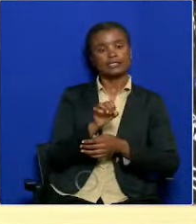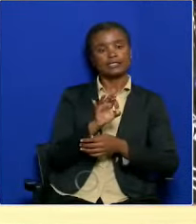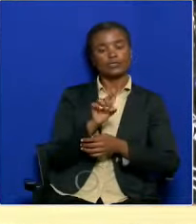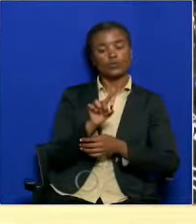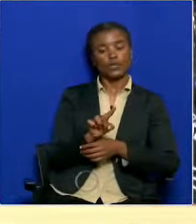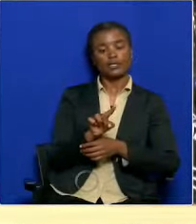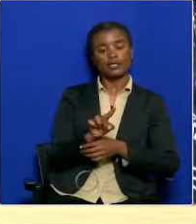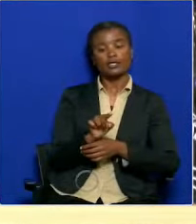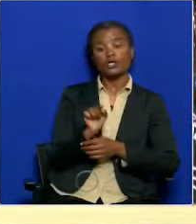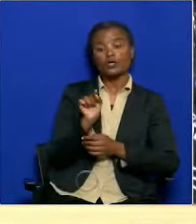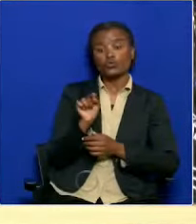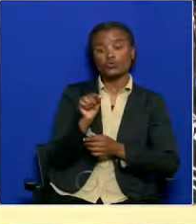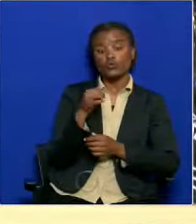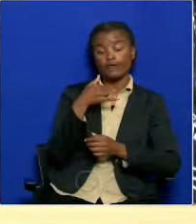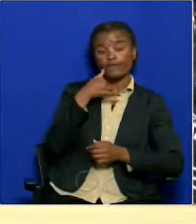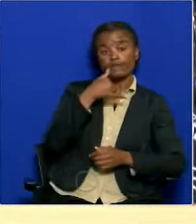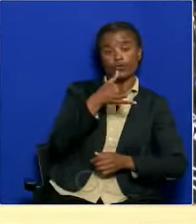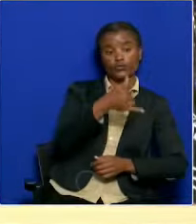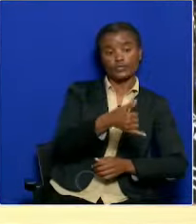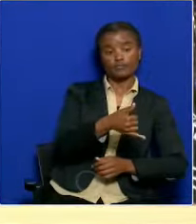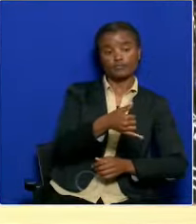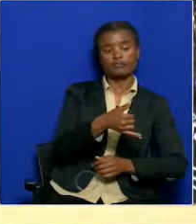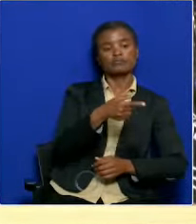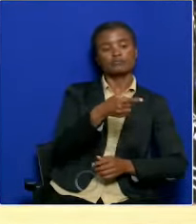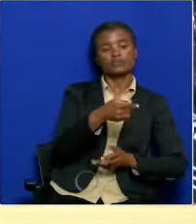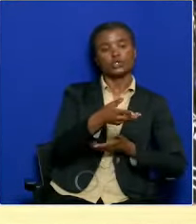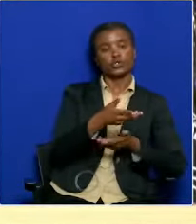and you proceed to have a conversation.